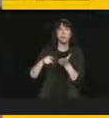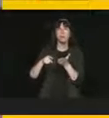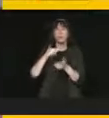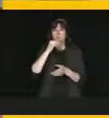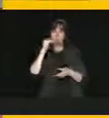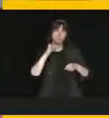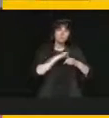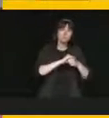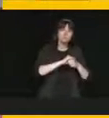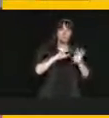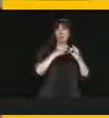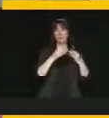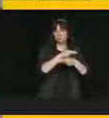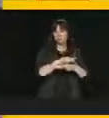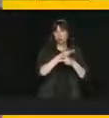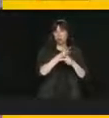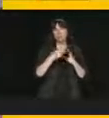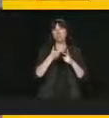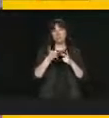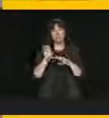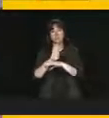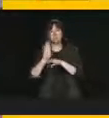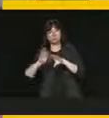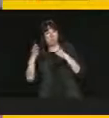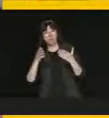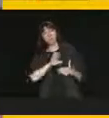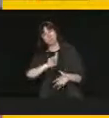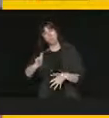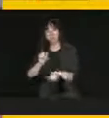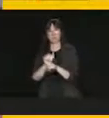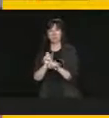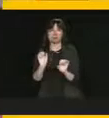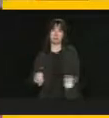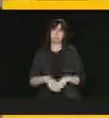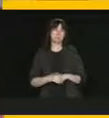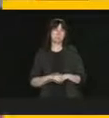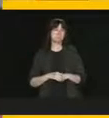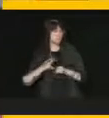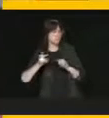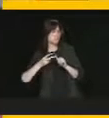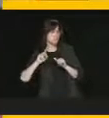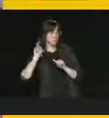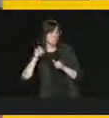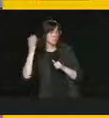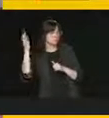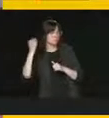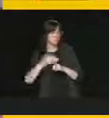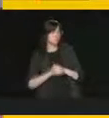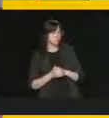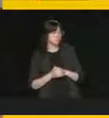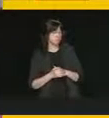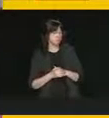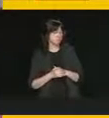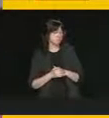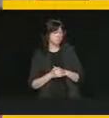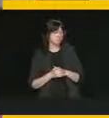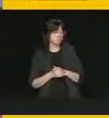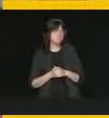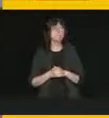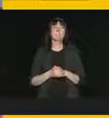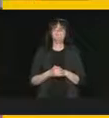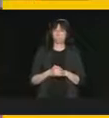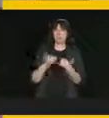families and come back as strongly as possible at the end. Follow-up, Kate. And now we've got a lot